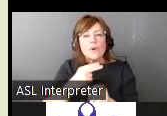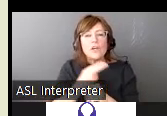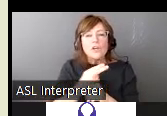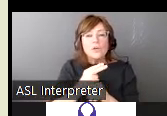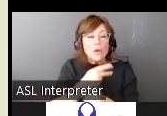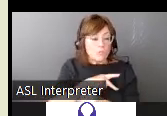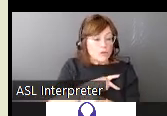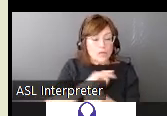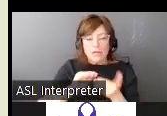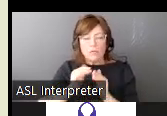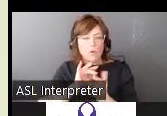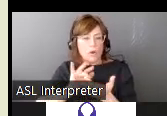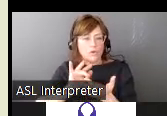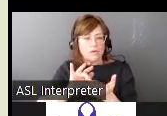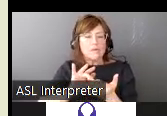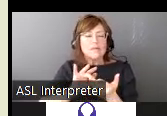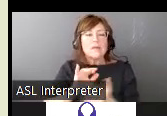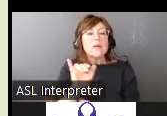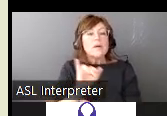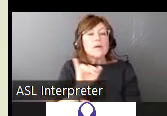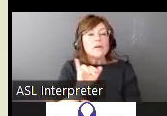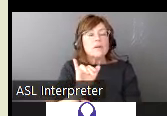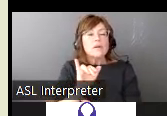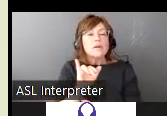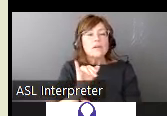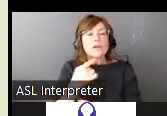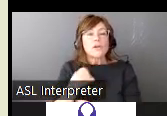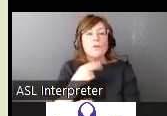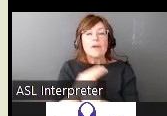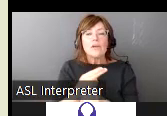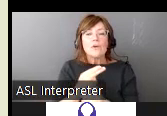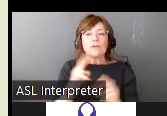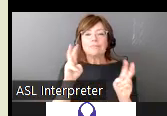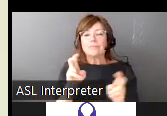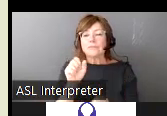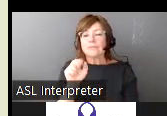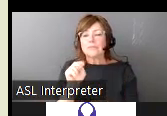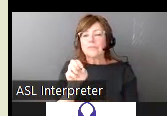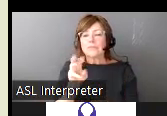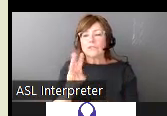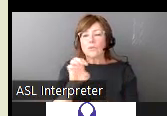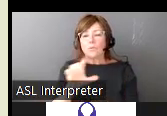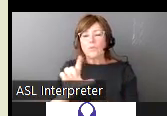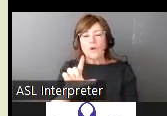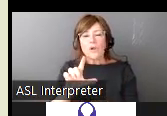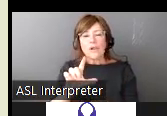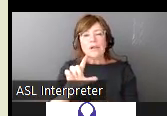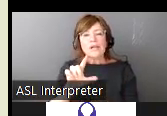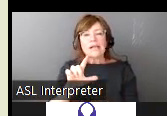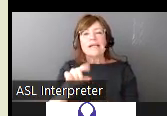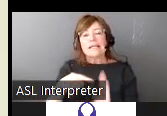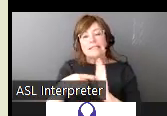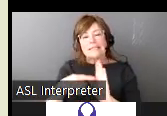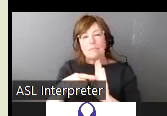contacts. And lastly, we use snowball sampling approach to do our recruitment.